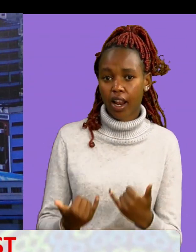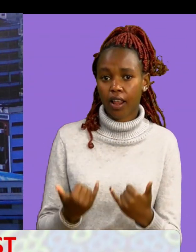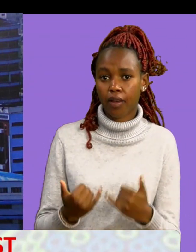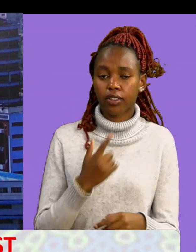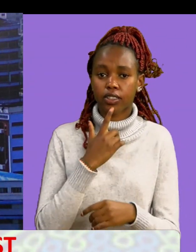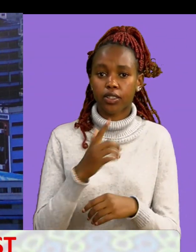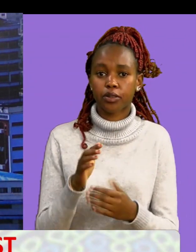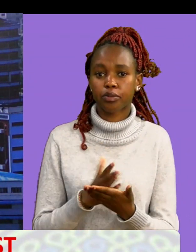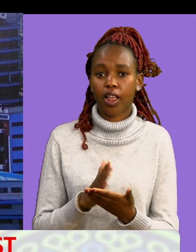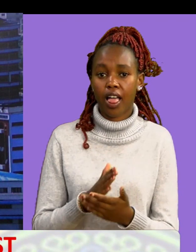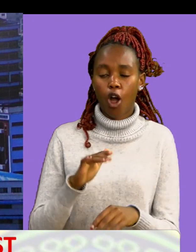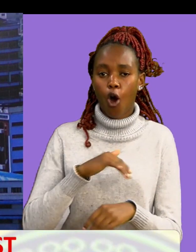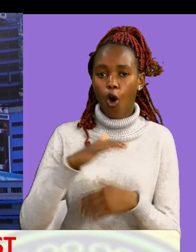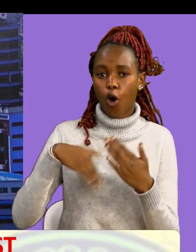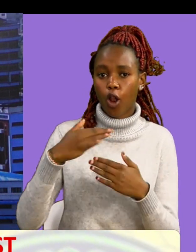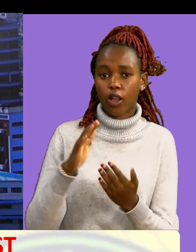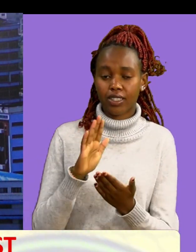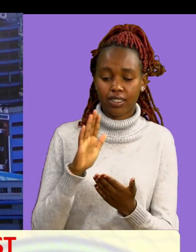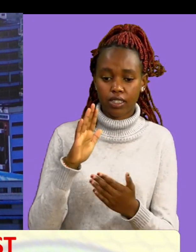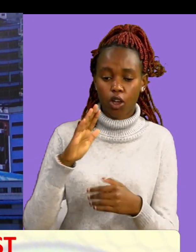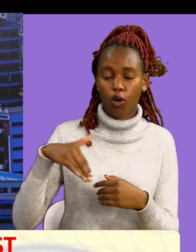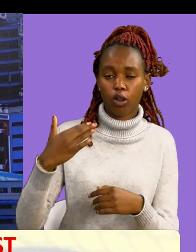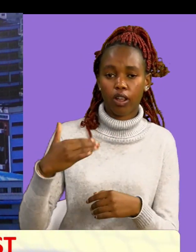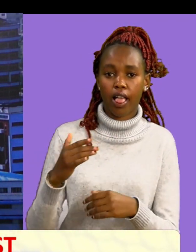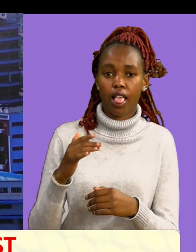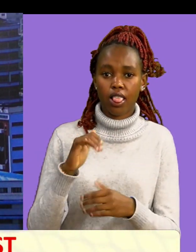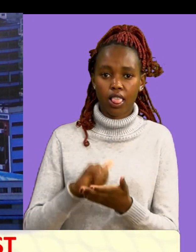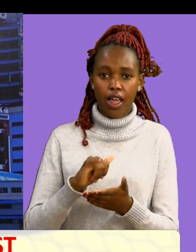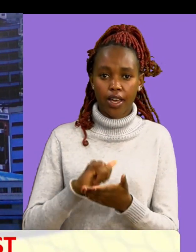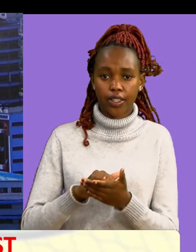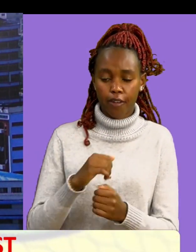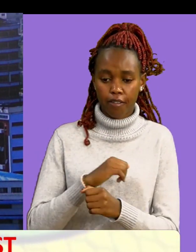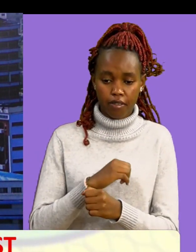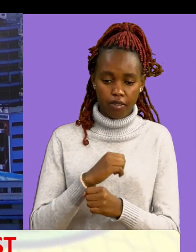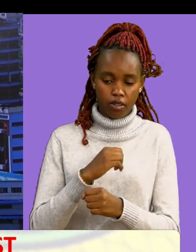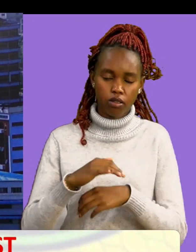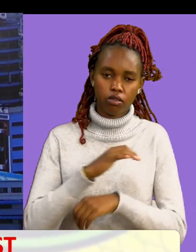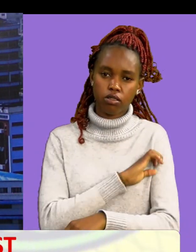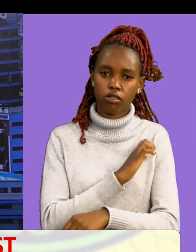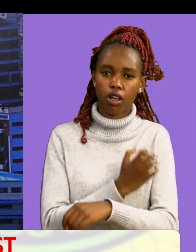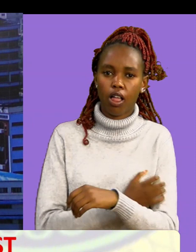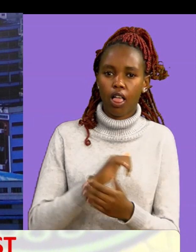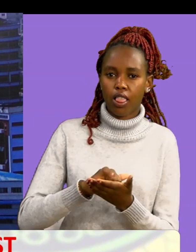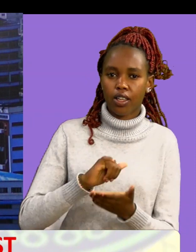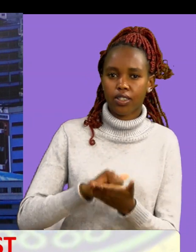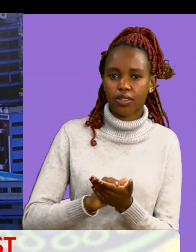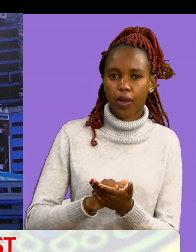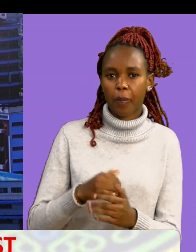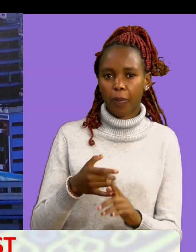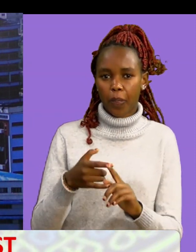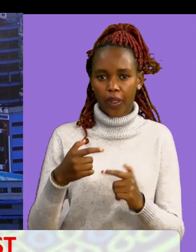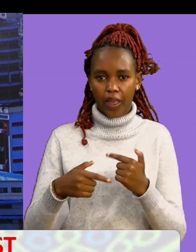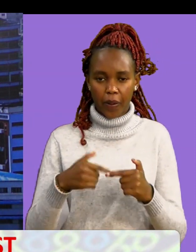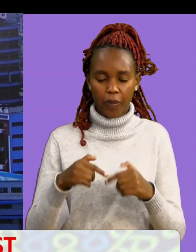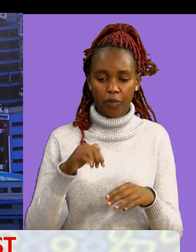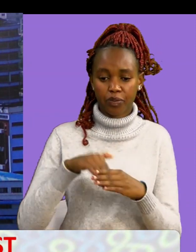you, there's always that vibe when it comes to the end of the year, especially December. Kuna ile mood tu, yani usikie kuna kazi, unataka upige sherehe.